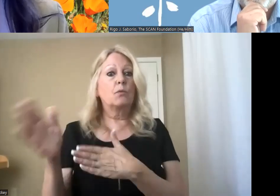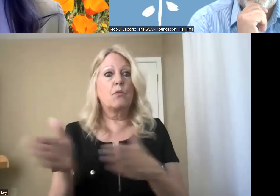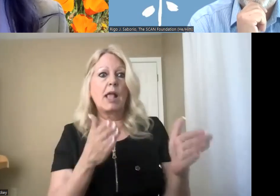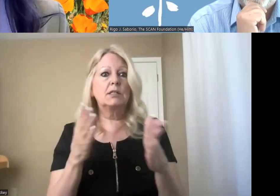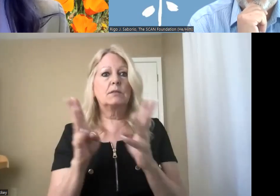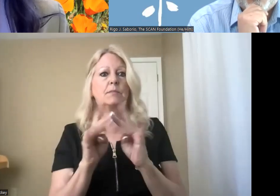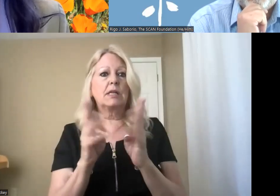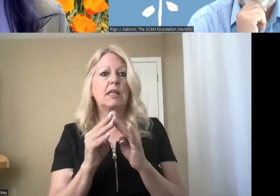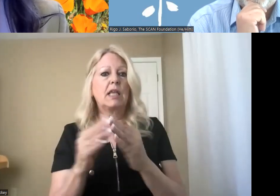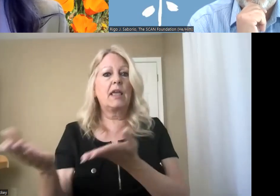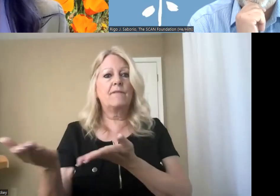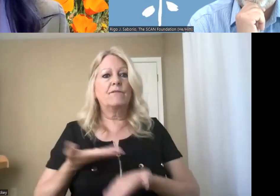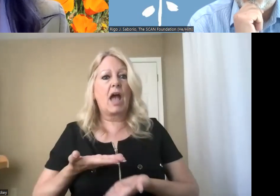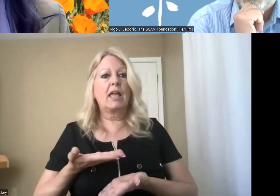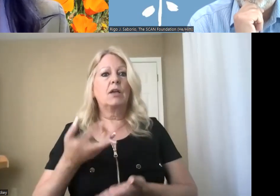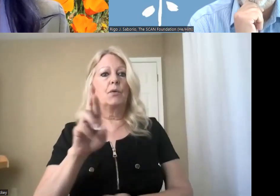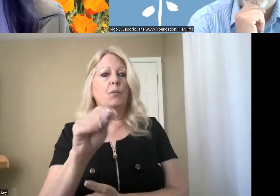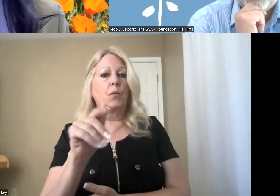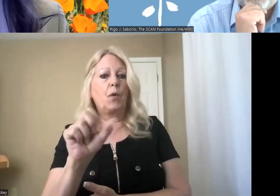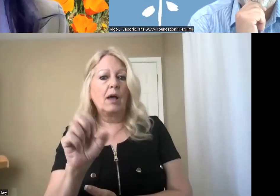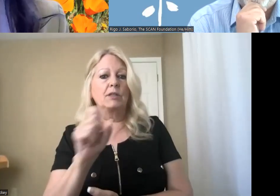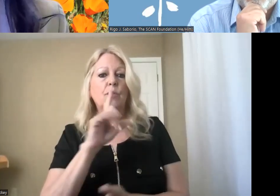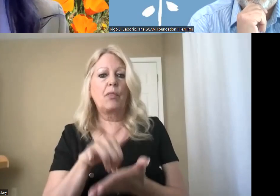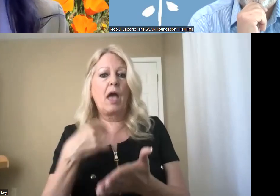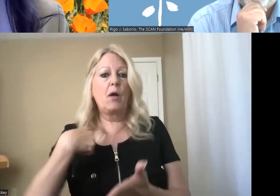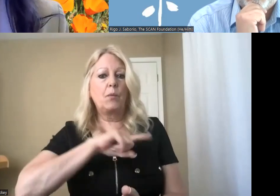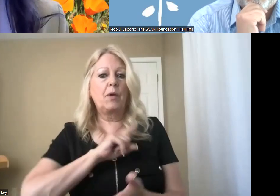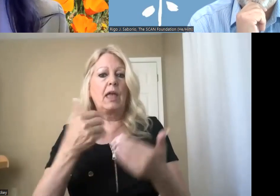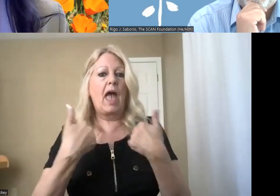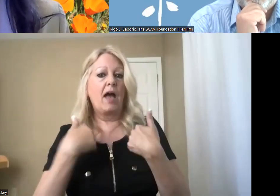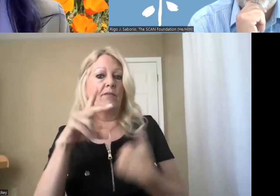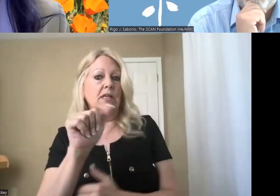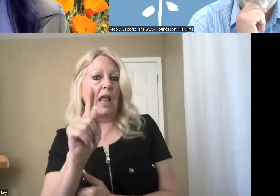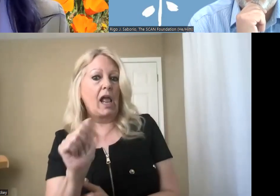Ross so that we can have some data to help inform some of that.